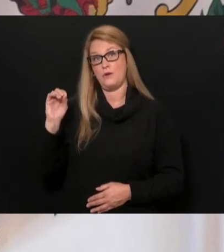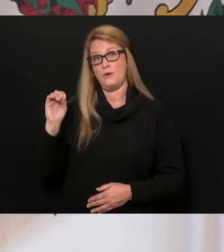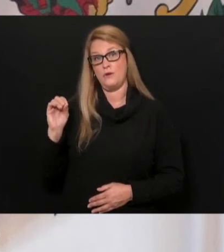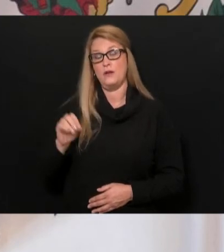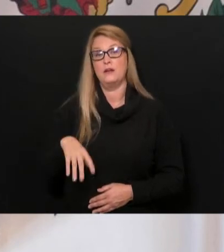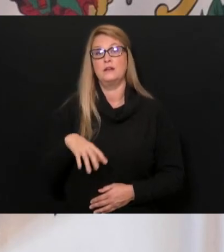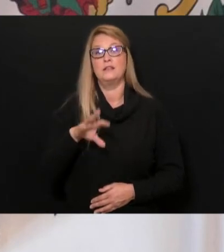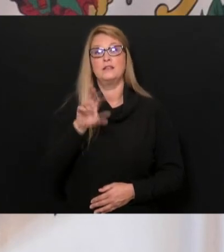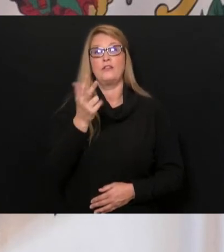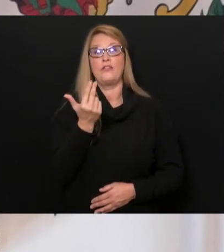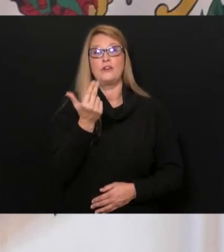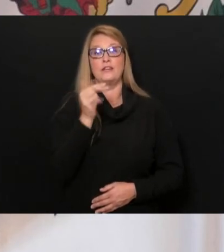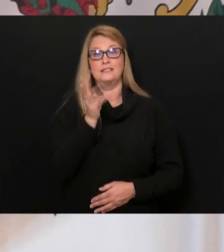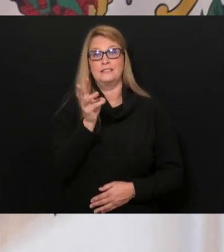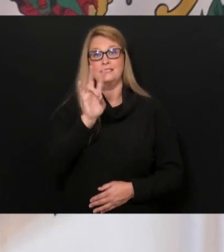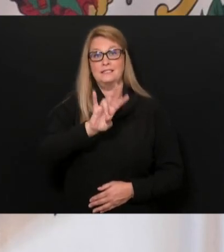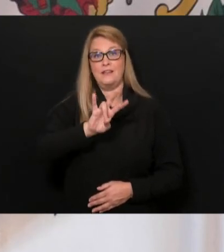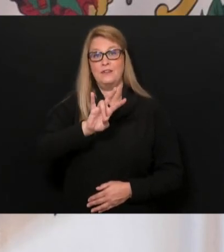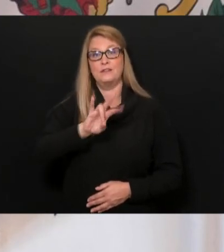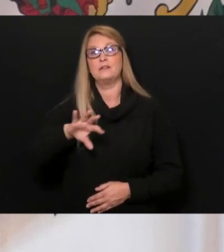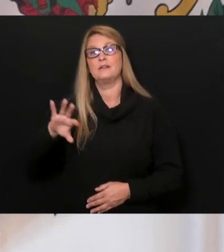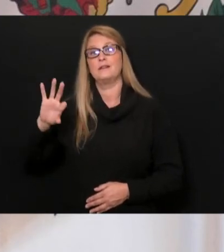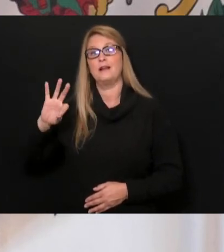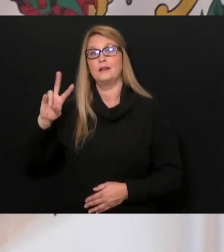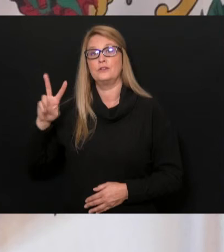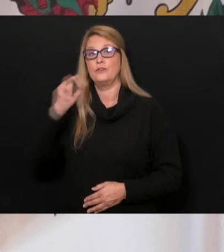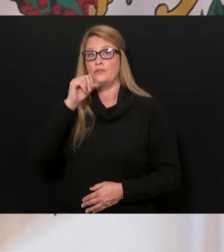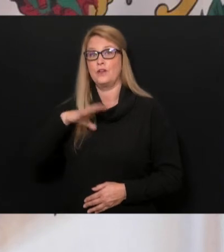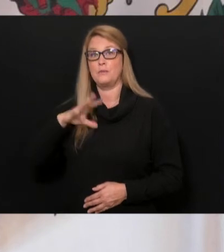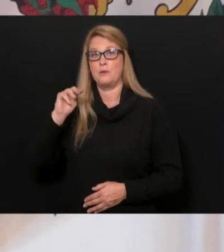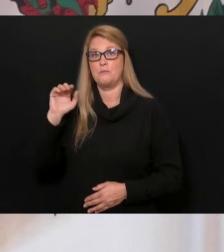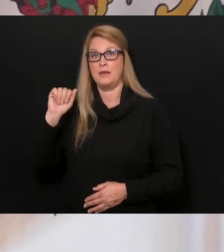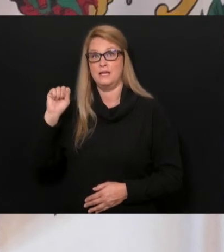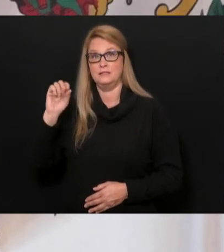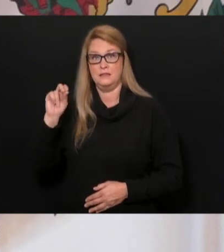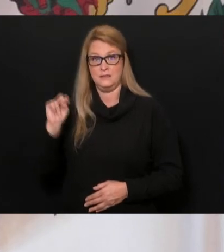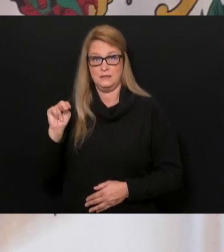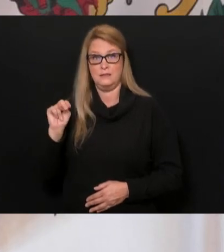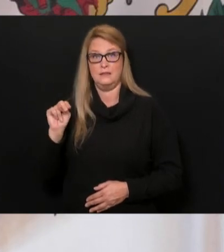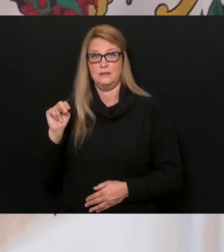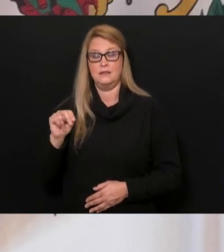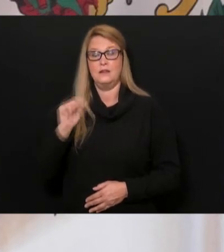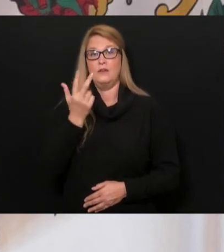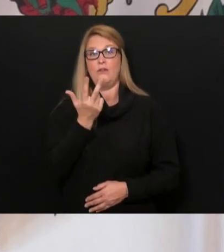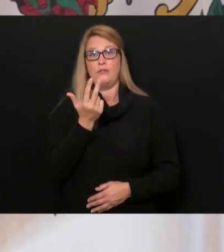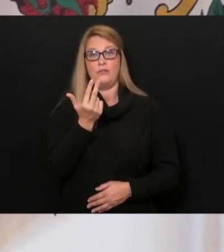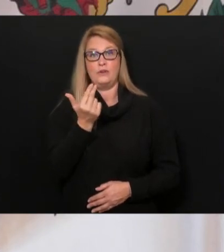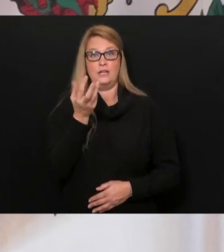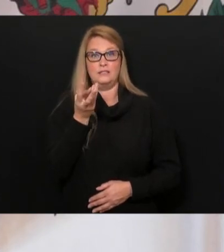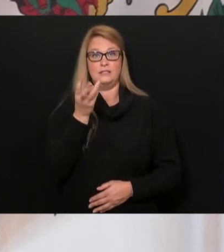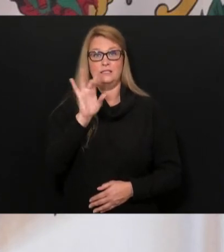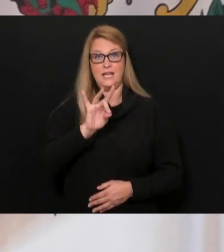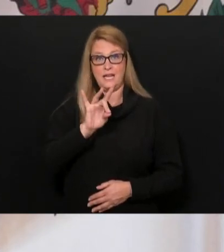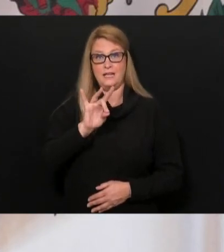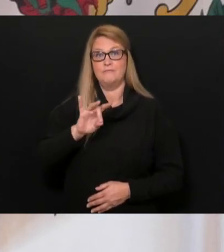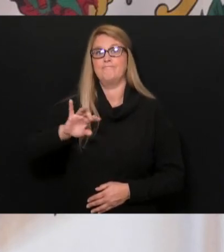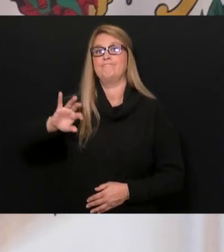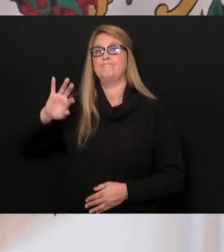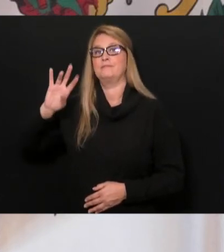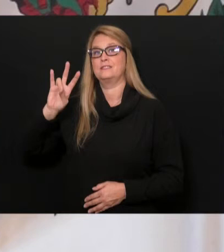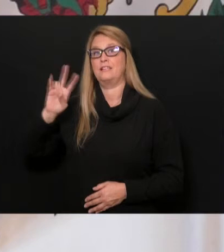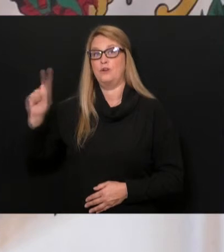Our 1,367th death is a 92-year-old female from Mason County. Our 1,368th death is a